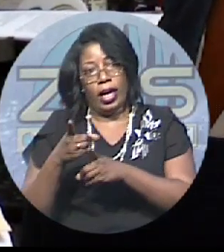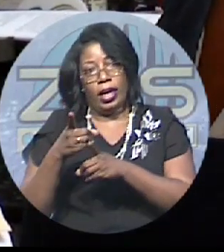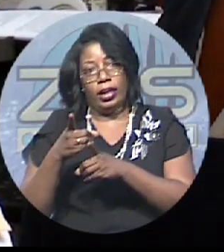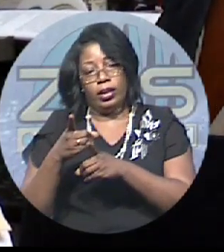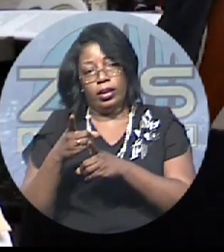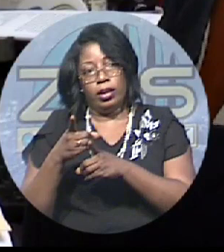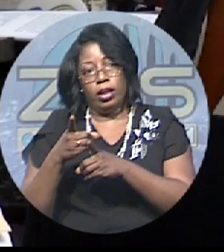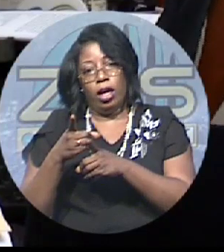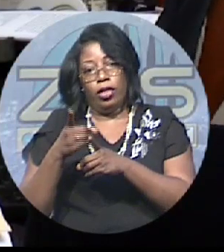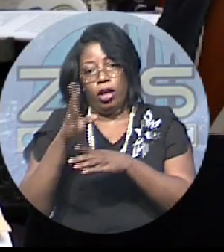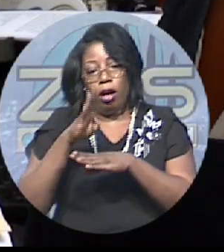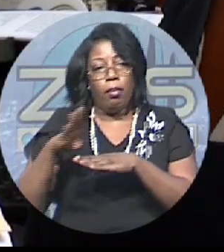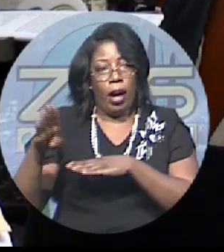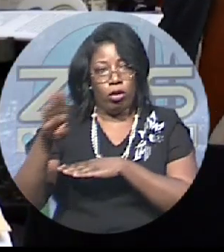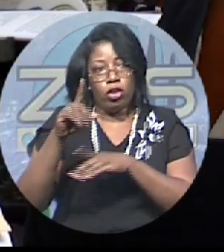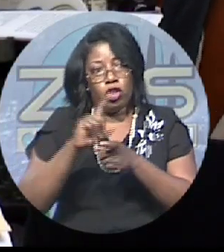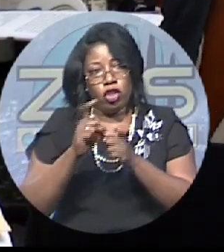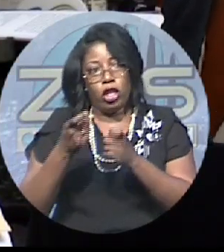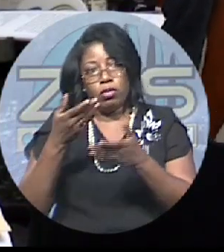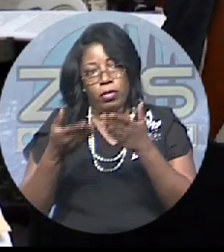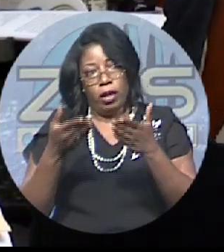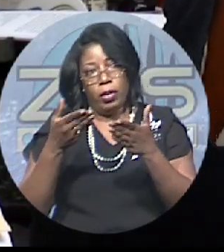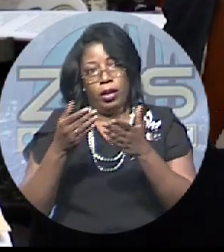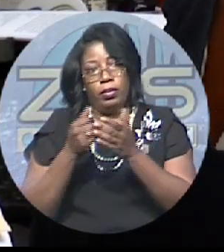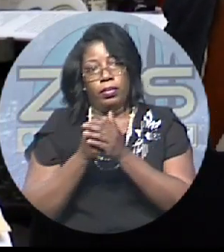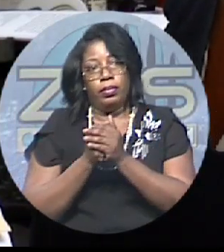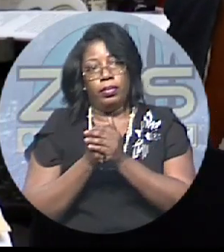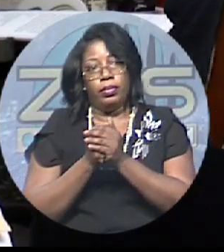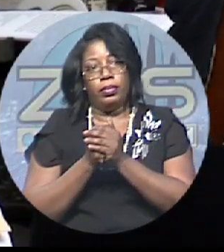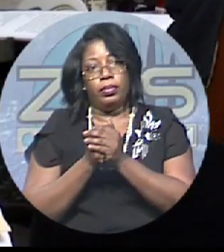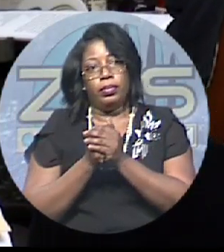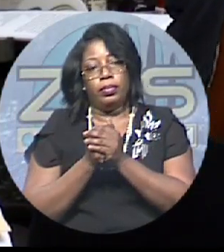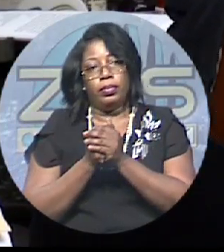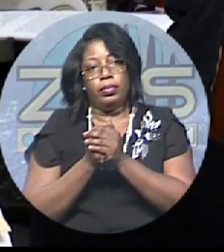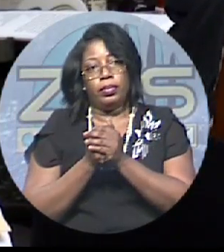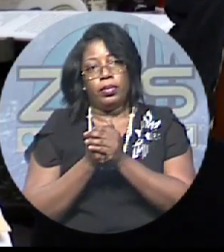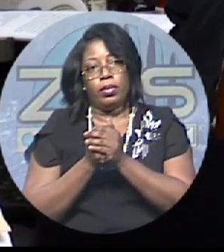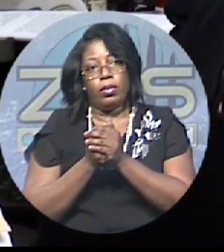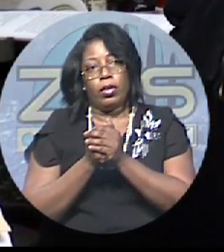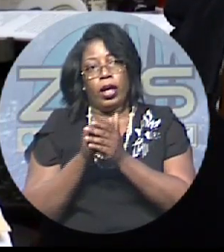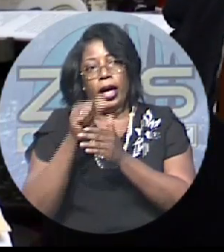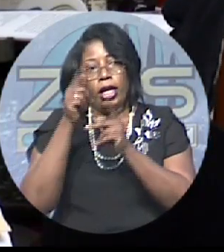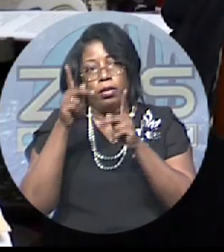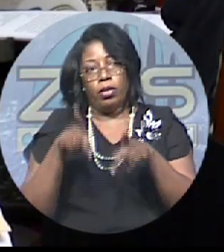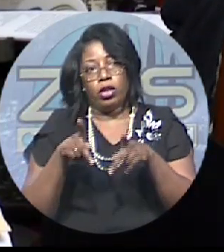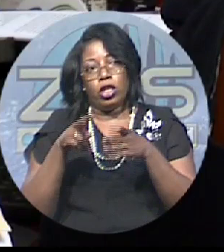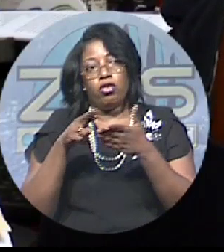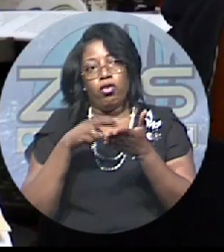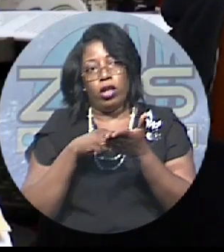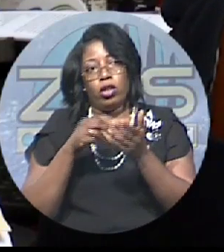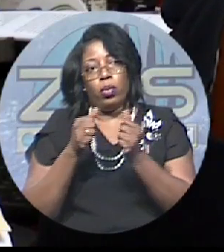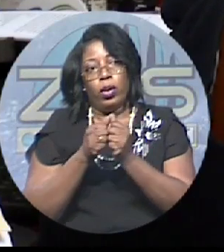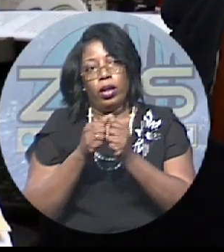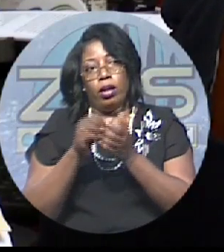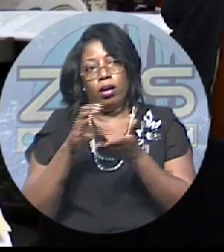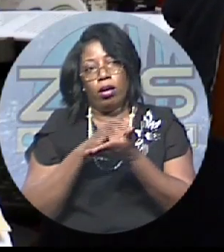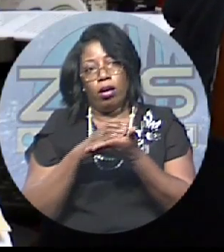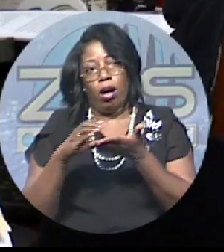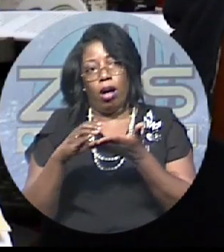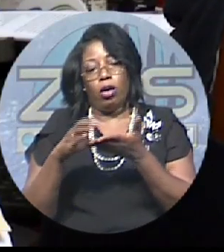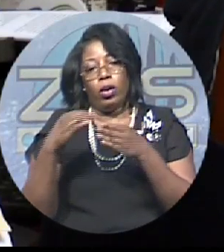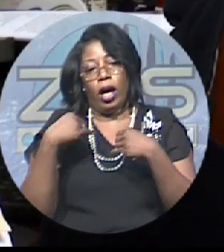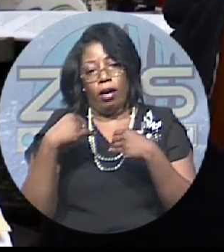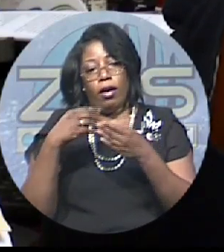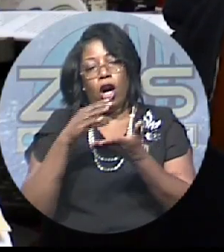boundaries. We hope we retain this card in the event there are changes to the boundaries. So anyone who registers with this card will be given a